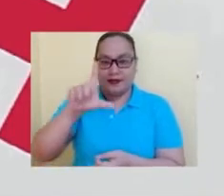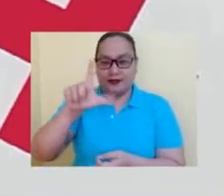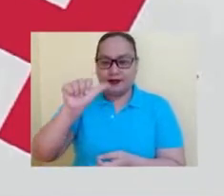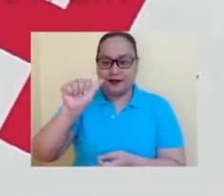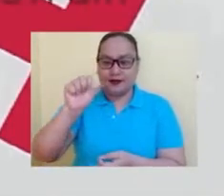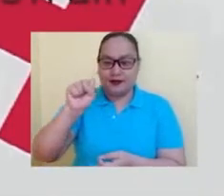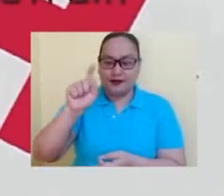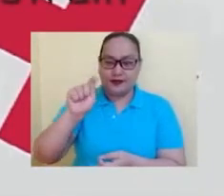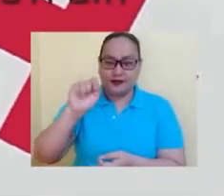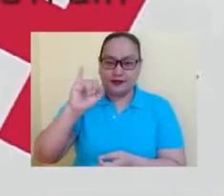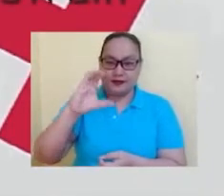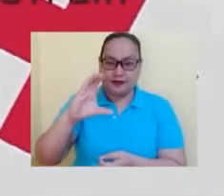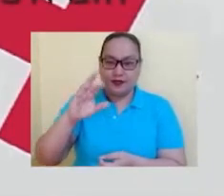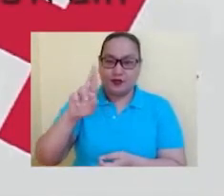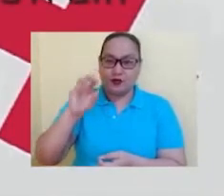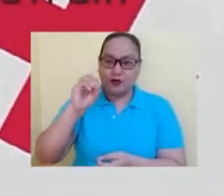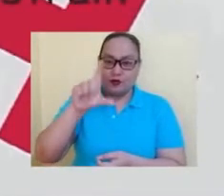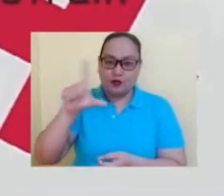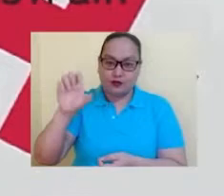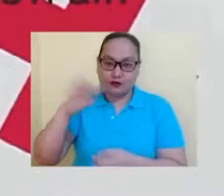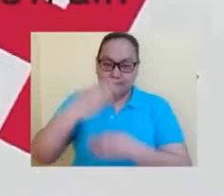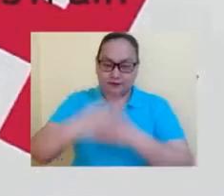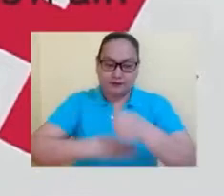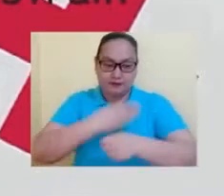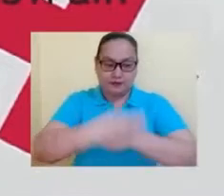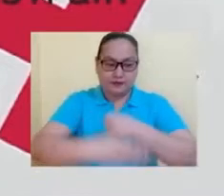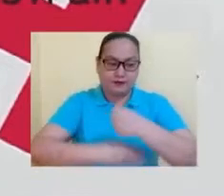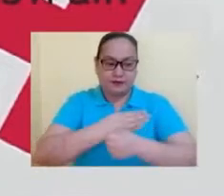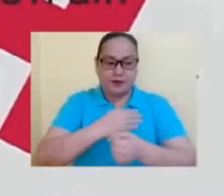elastic roller bandage is used to apply support to a